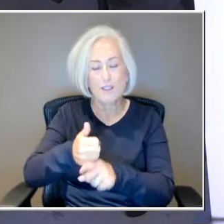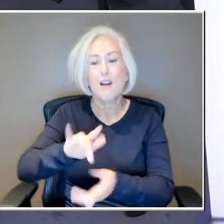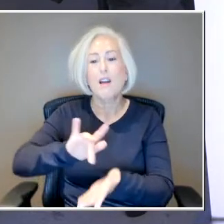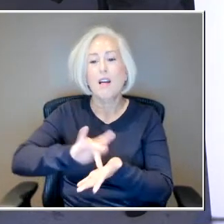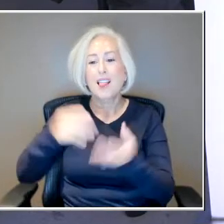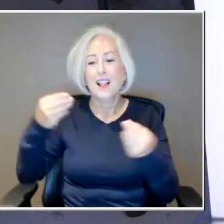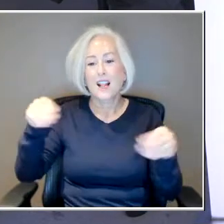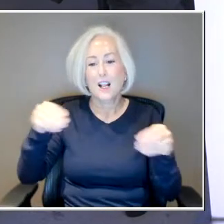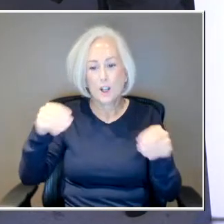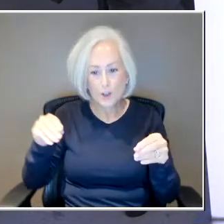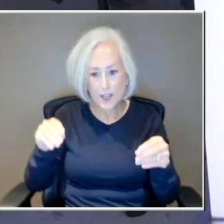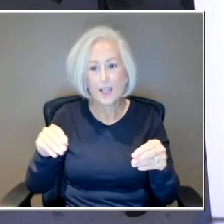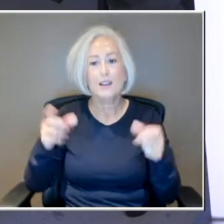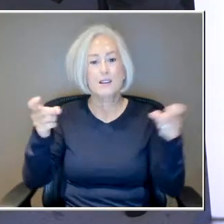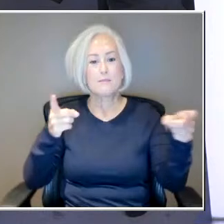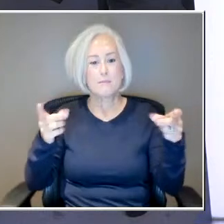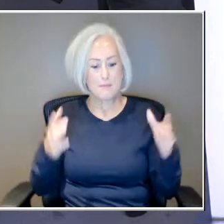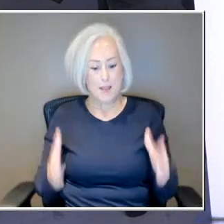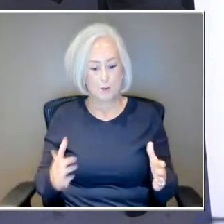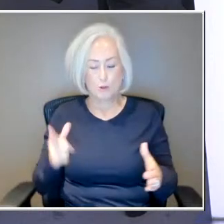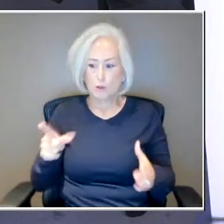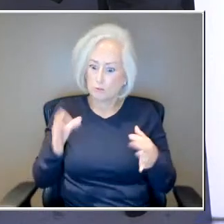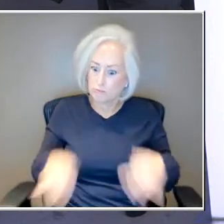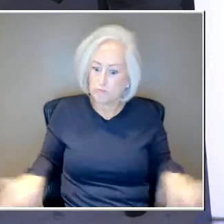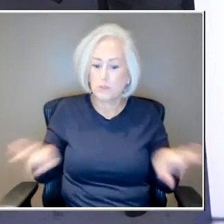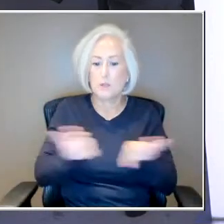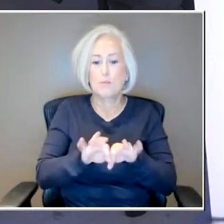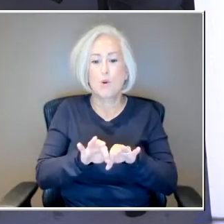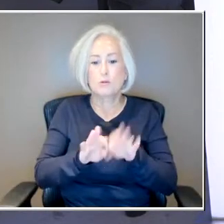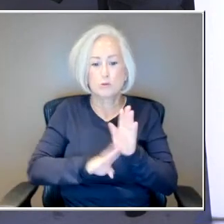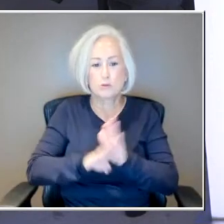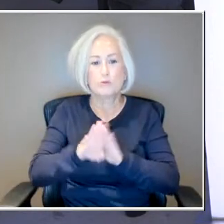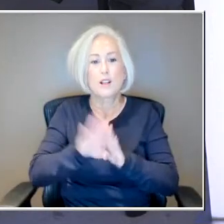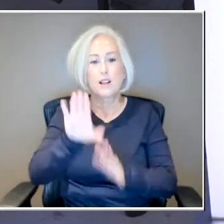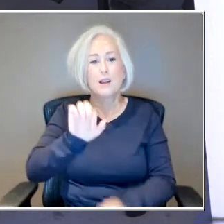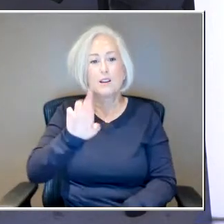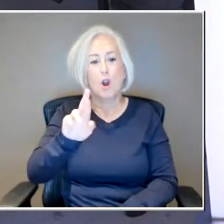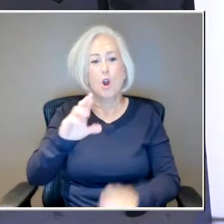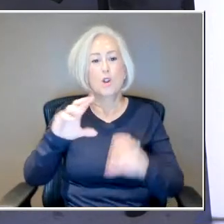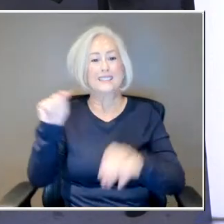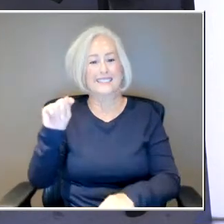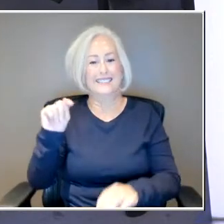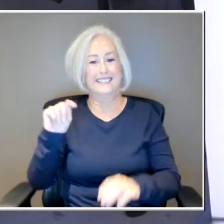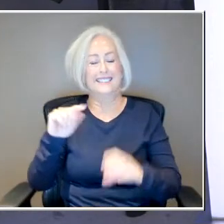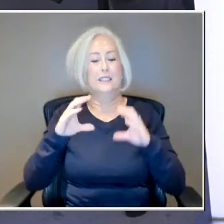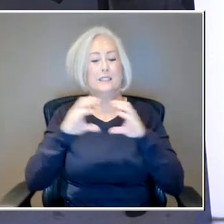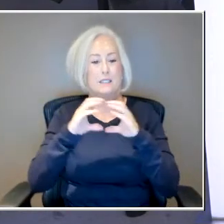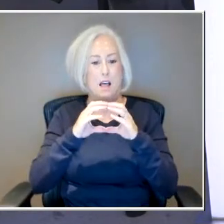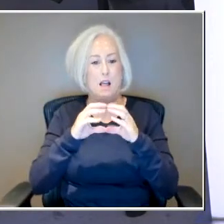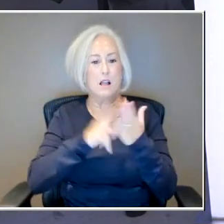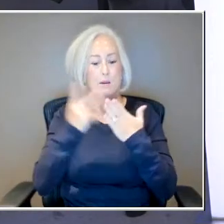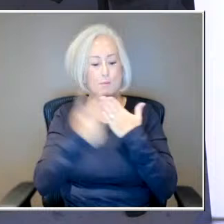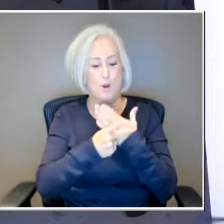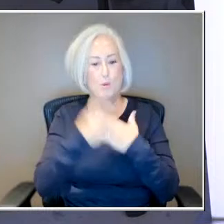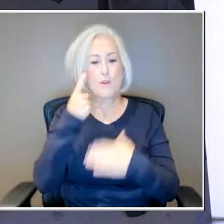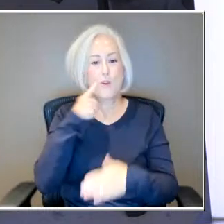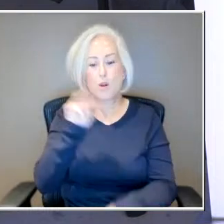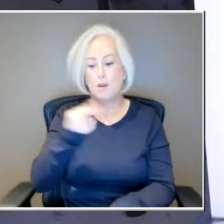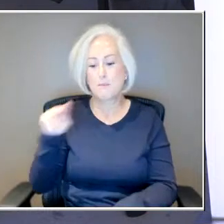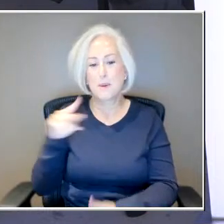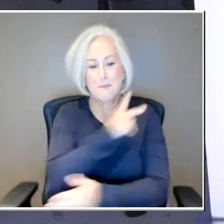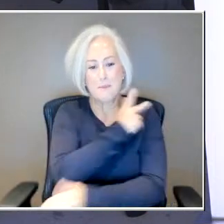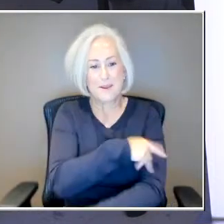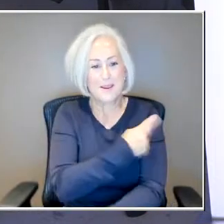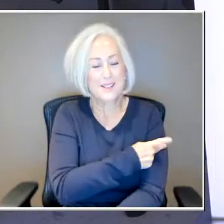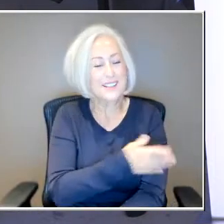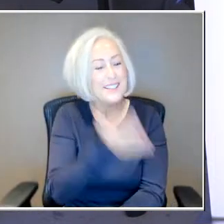has played really a pivotal role in building the CAR T program for myeloma patients. Always good to see you. Always good to see you. Thanks for having me. So